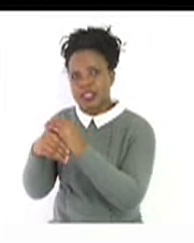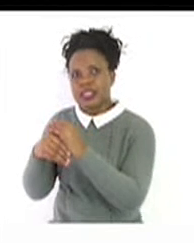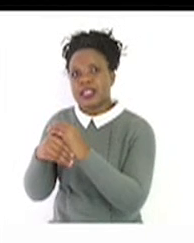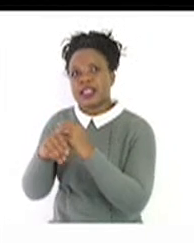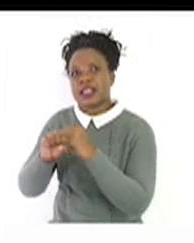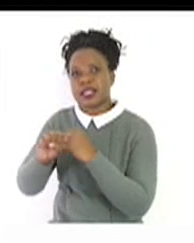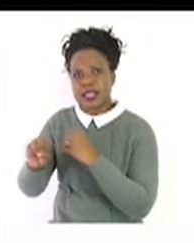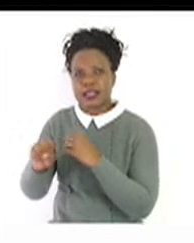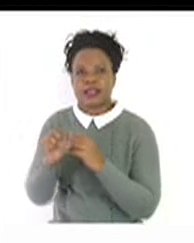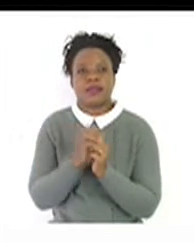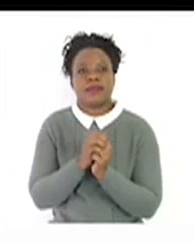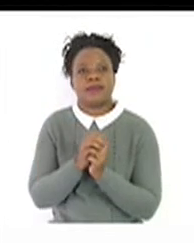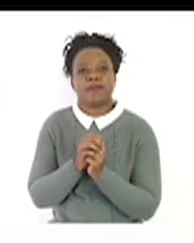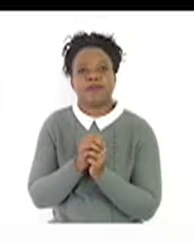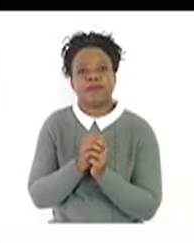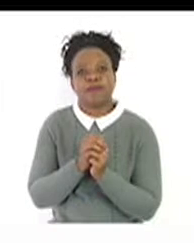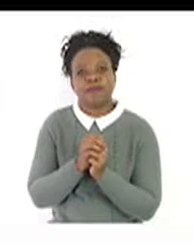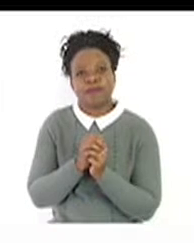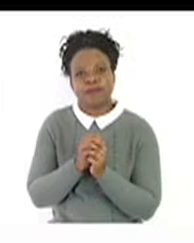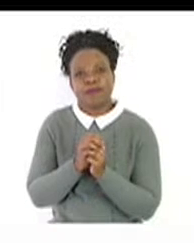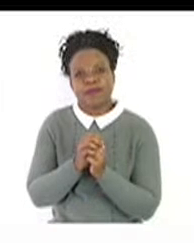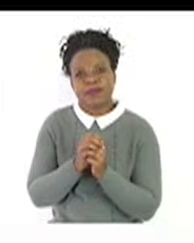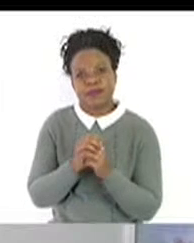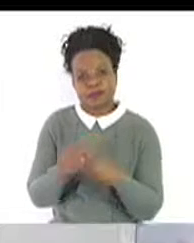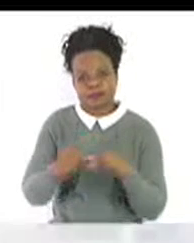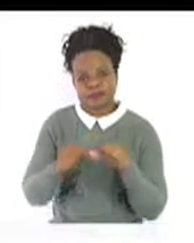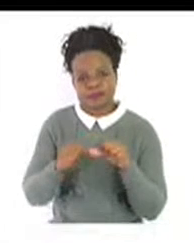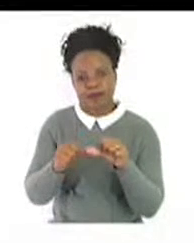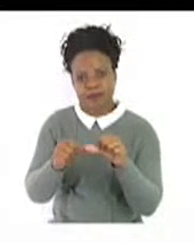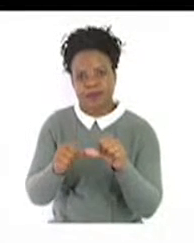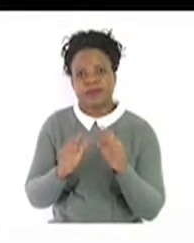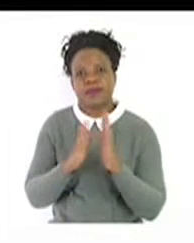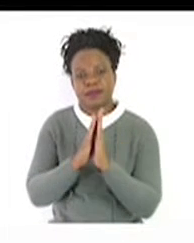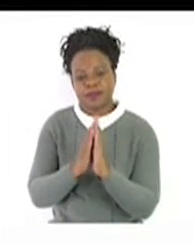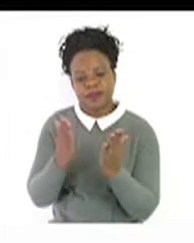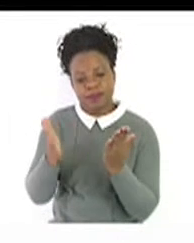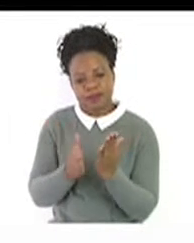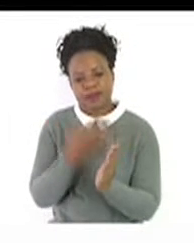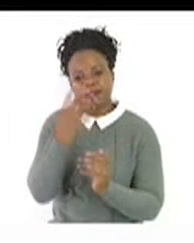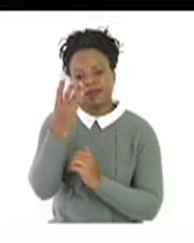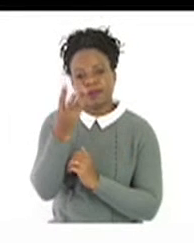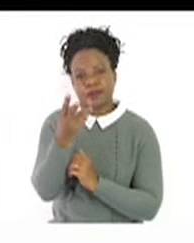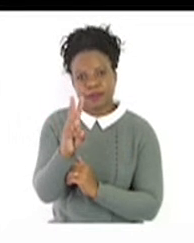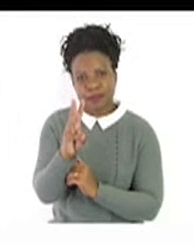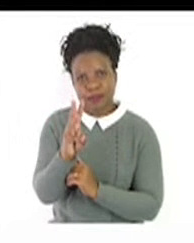Let's turn our books to page 6, activity 3.